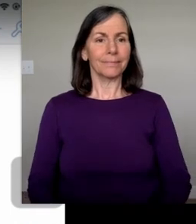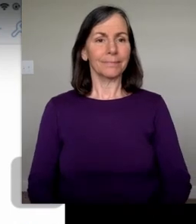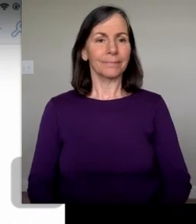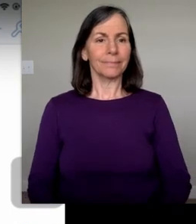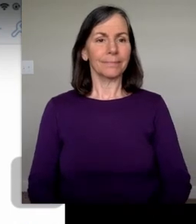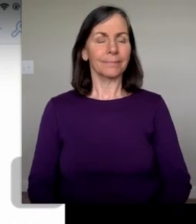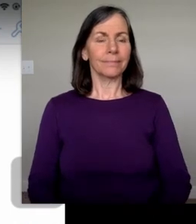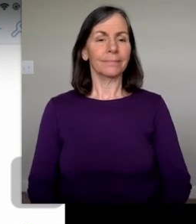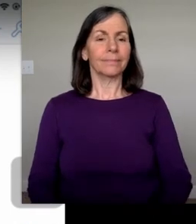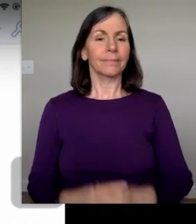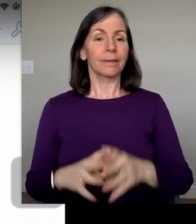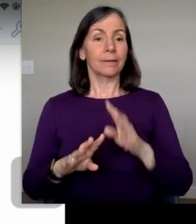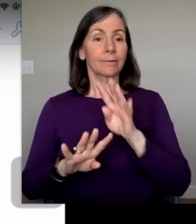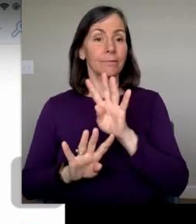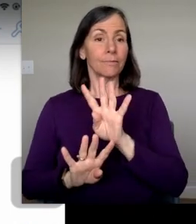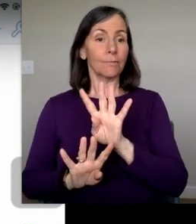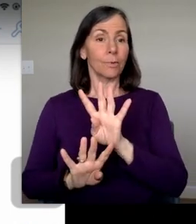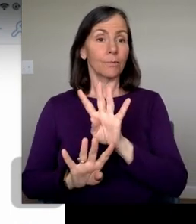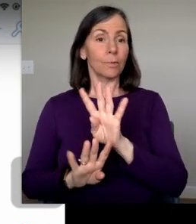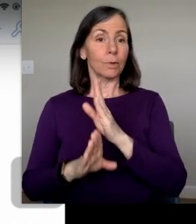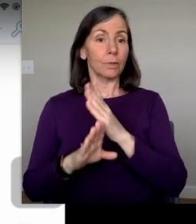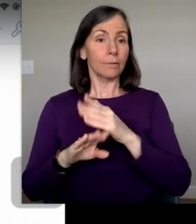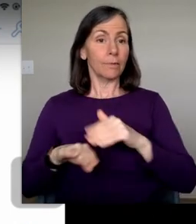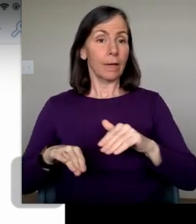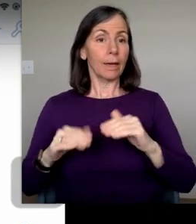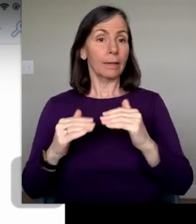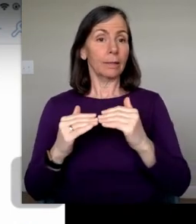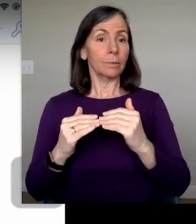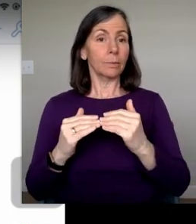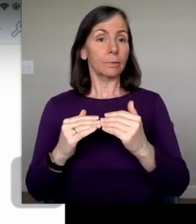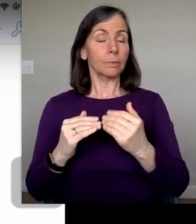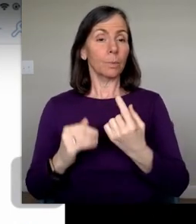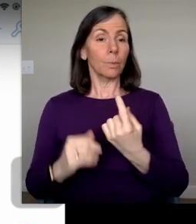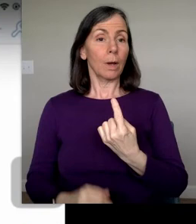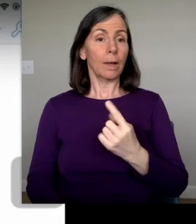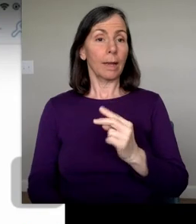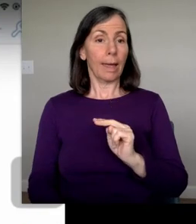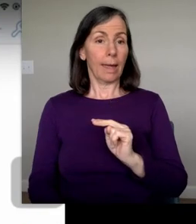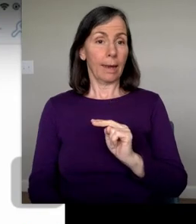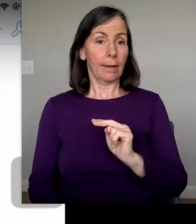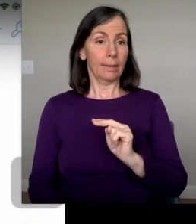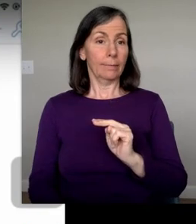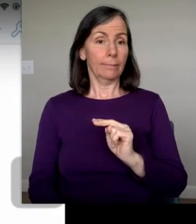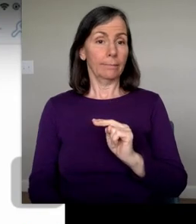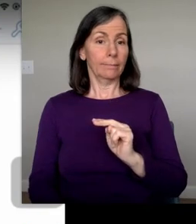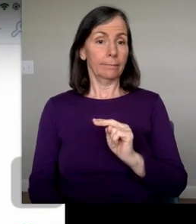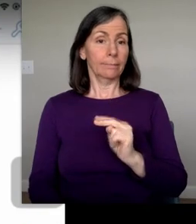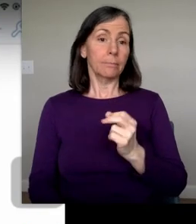Four divided by 4 is 1n, or just n.